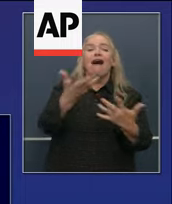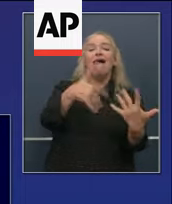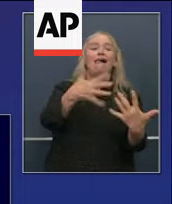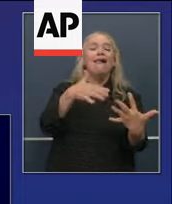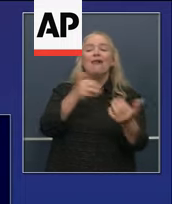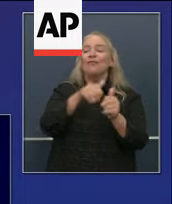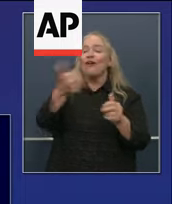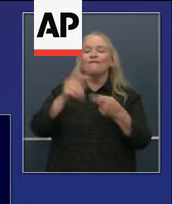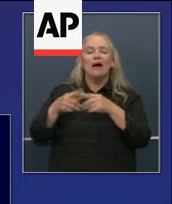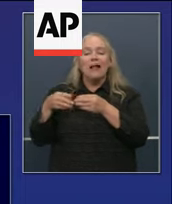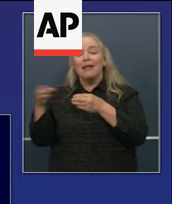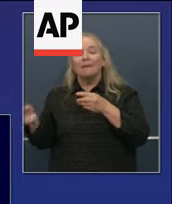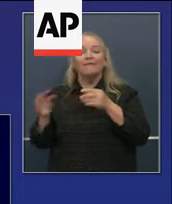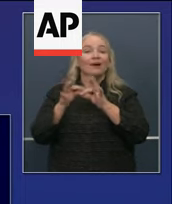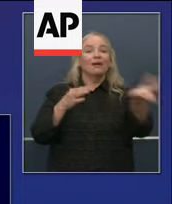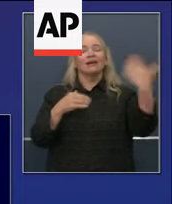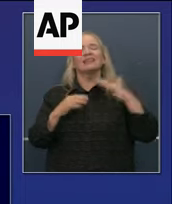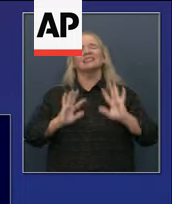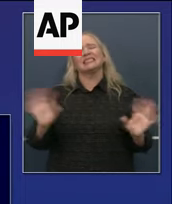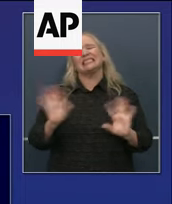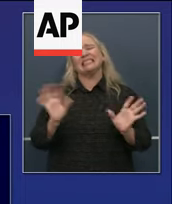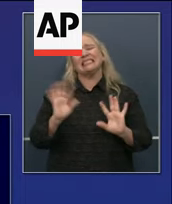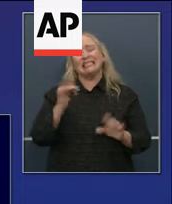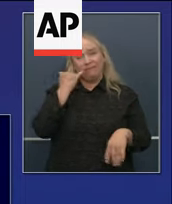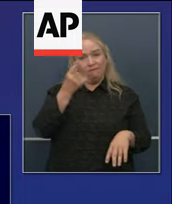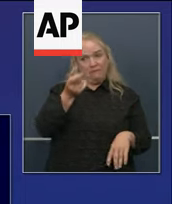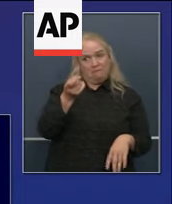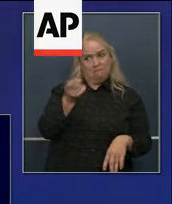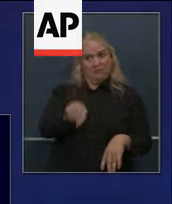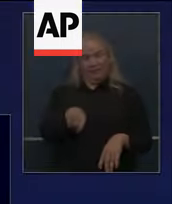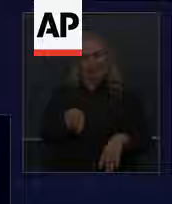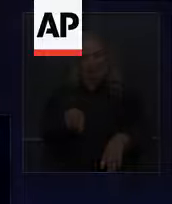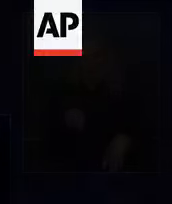If you do mix, it is so important that you take that mixing outside. And-